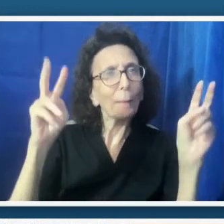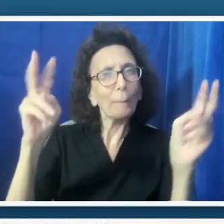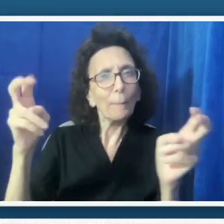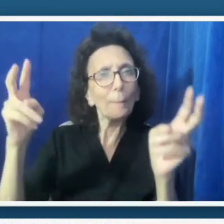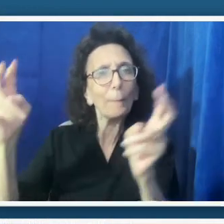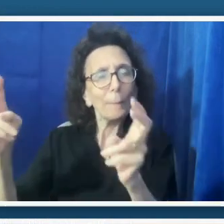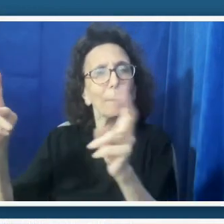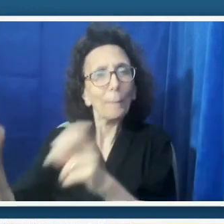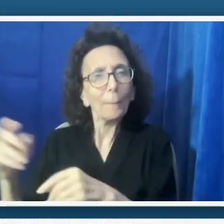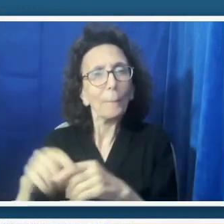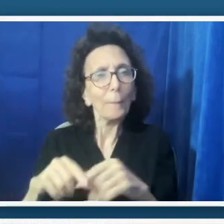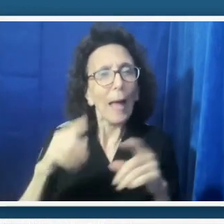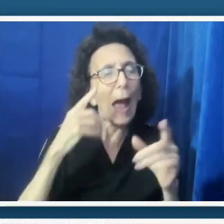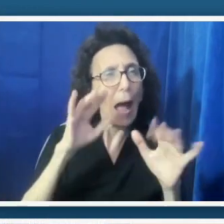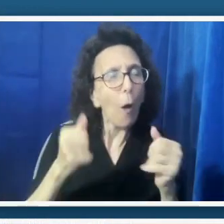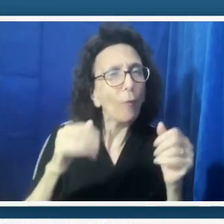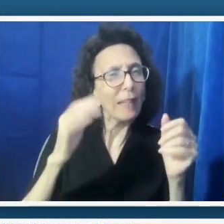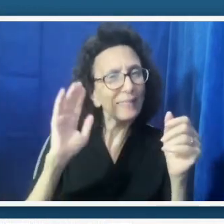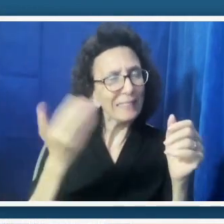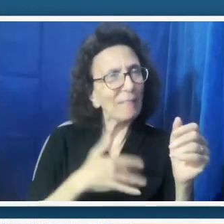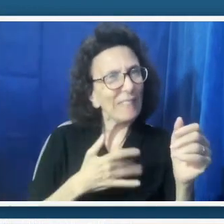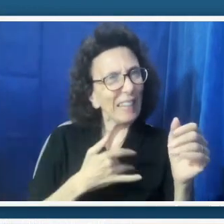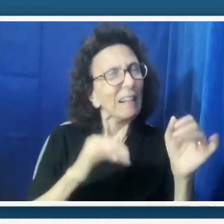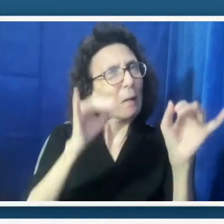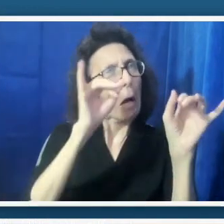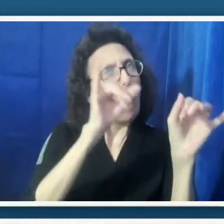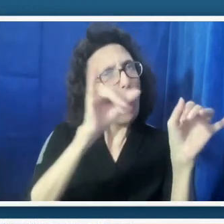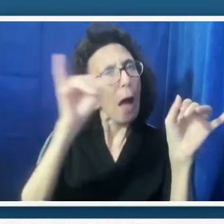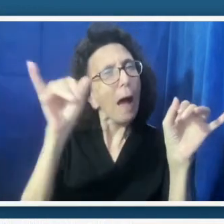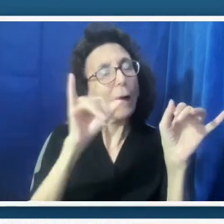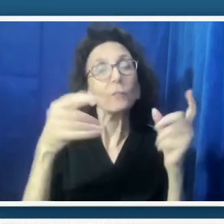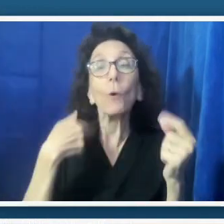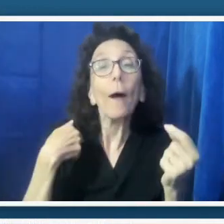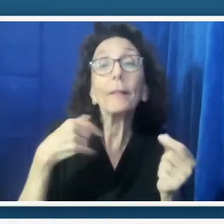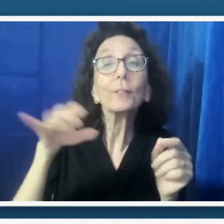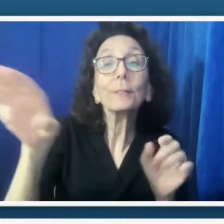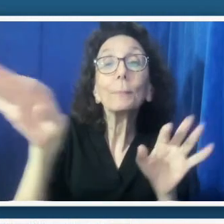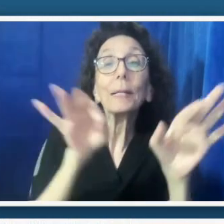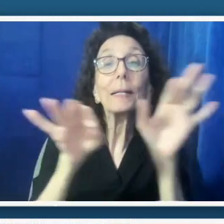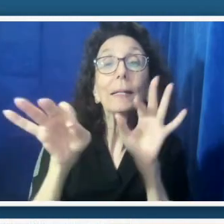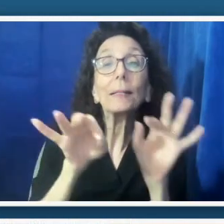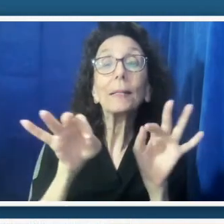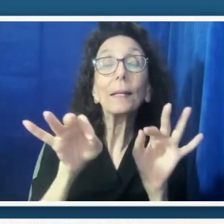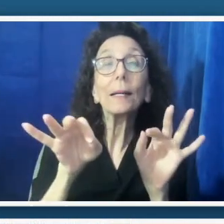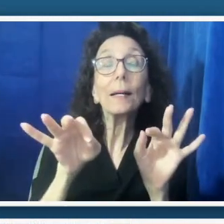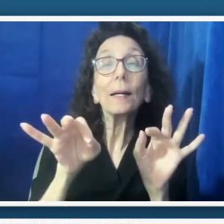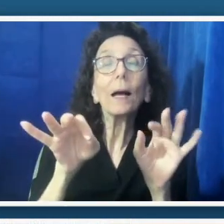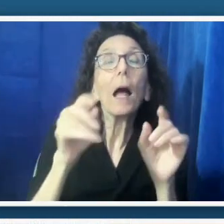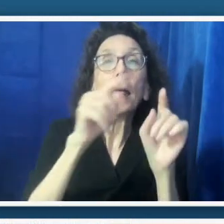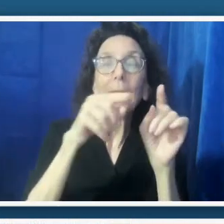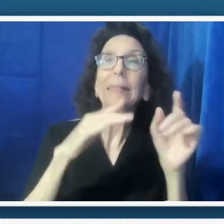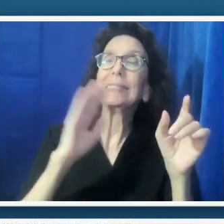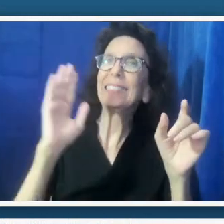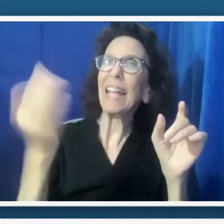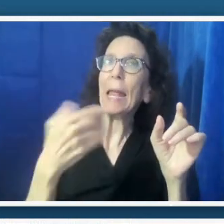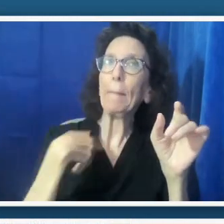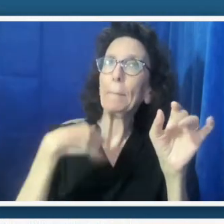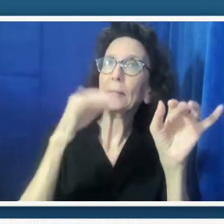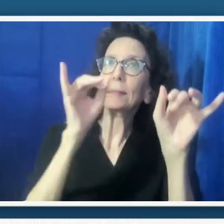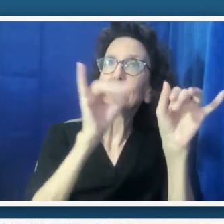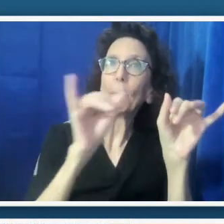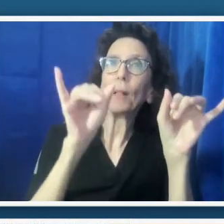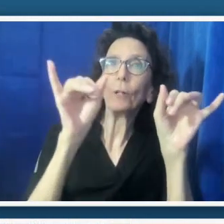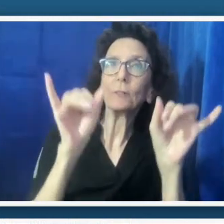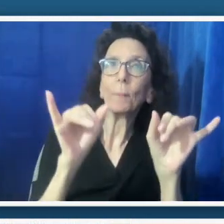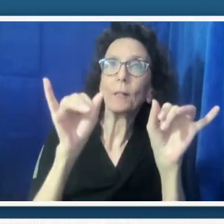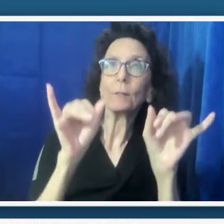so it was more a matter of picking out the ones that were similar to many others rather than finding the unique ones. So I would say